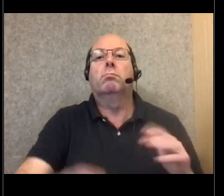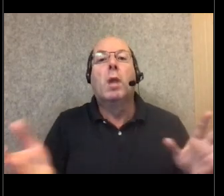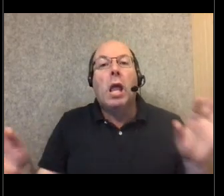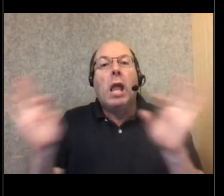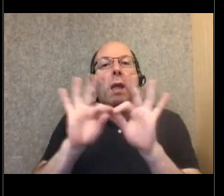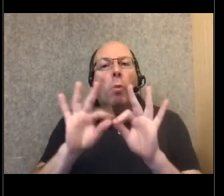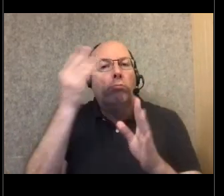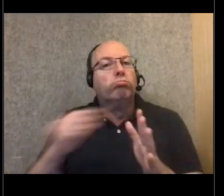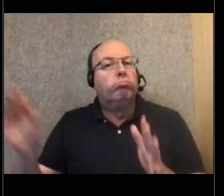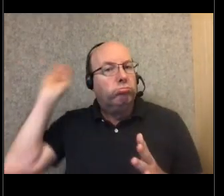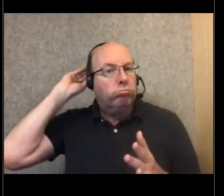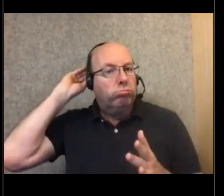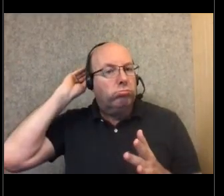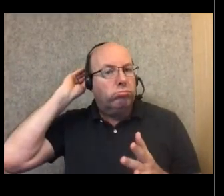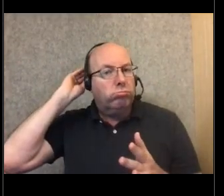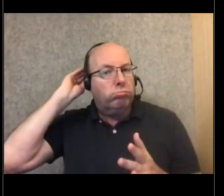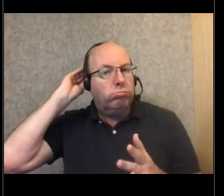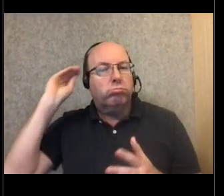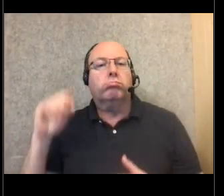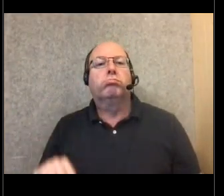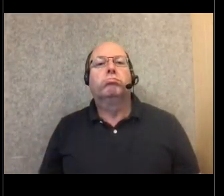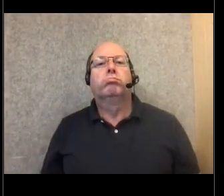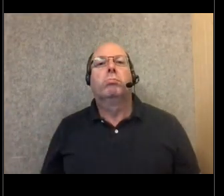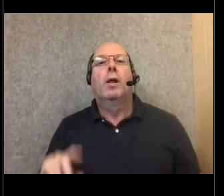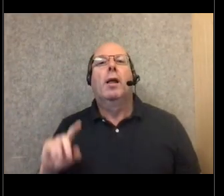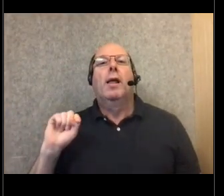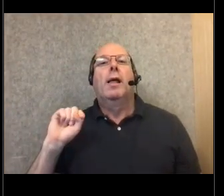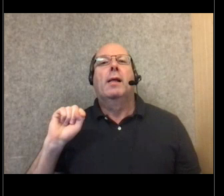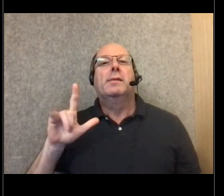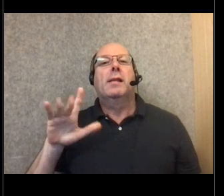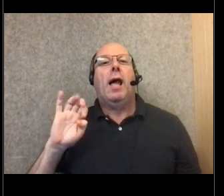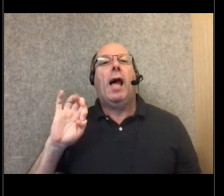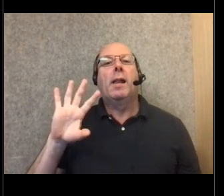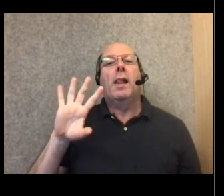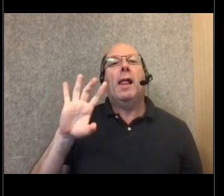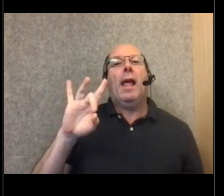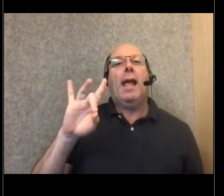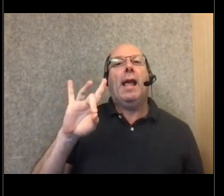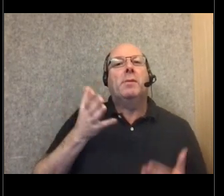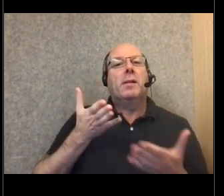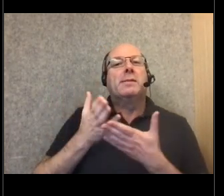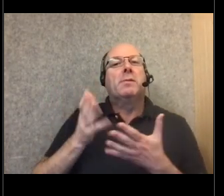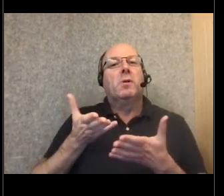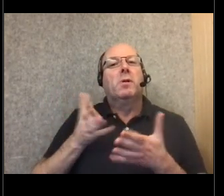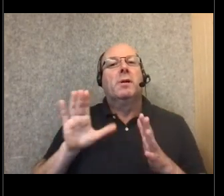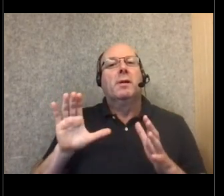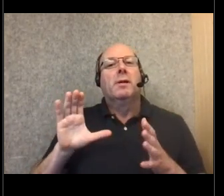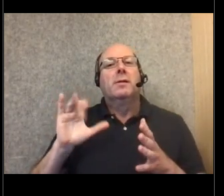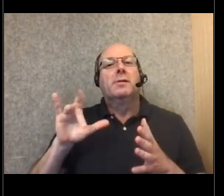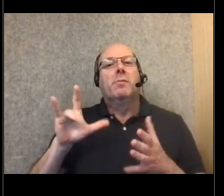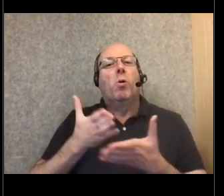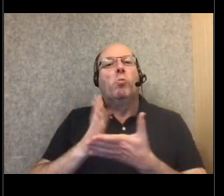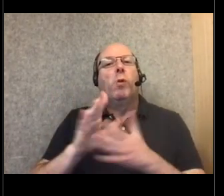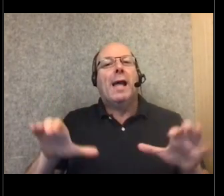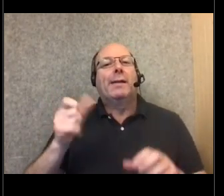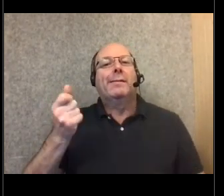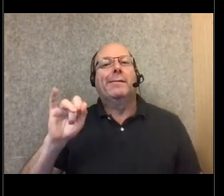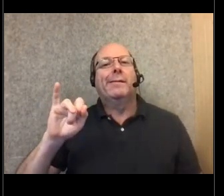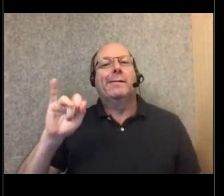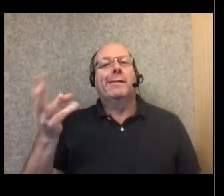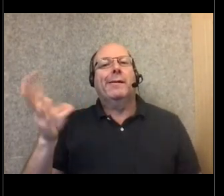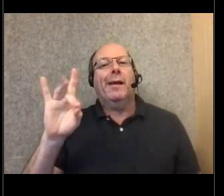Title 8 of the Civil Rights Act of 1968 was enacted by Congress